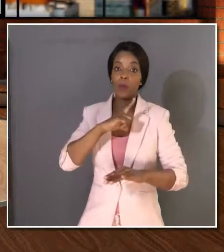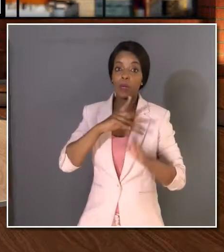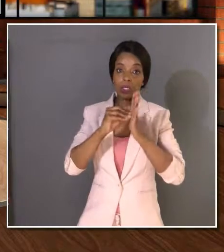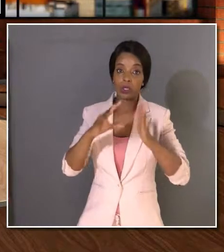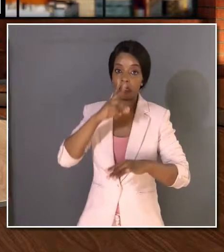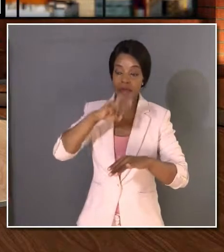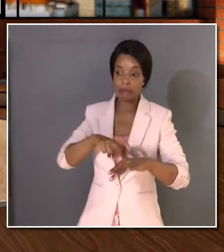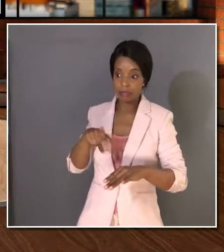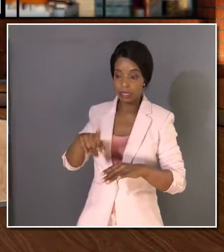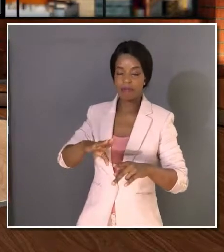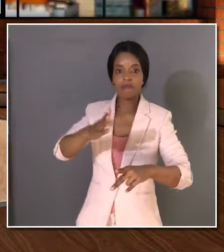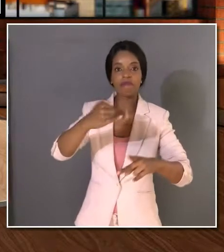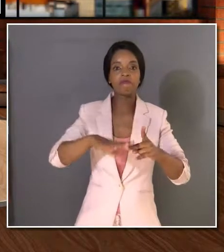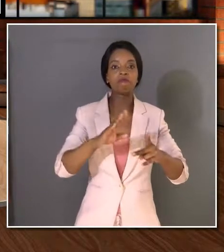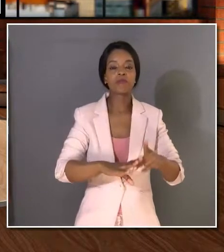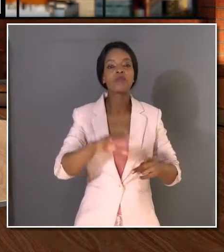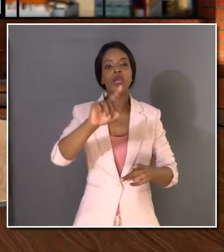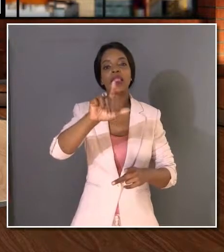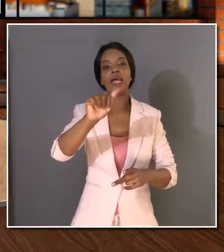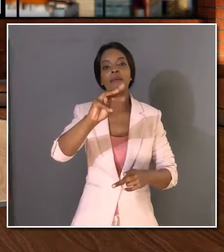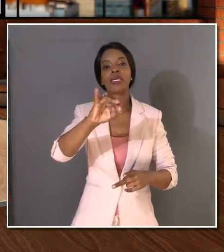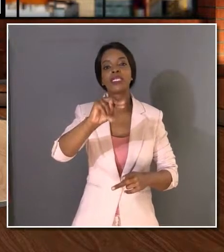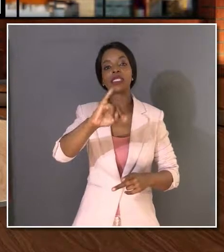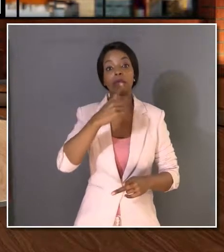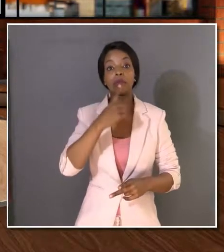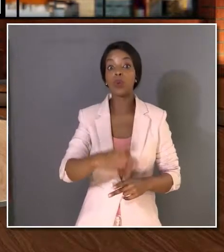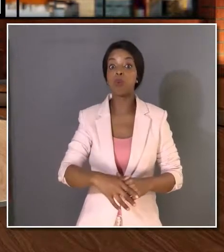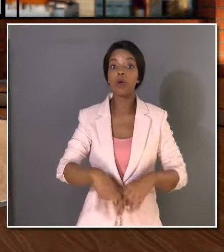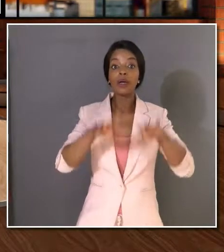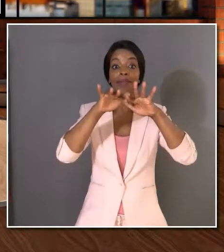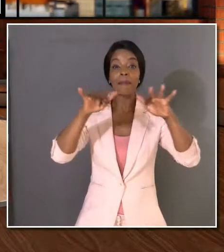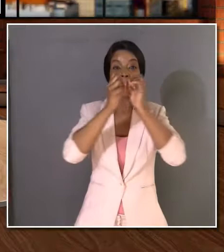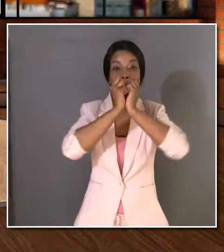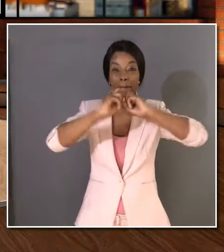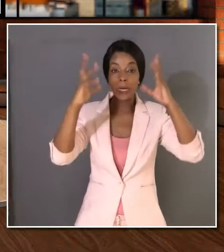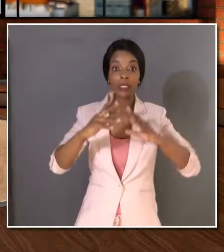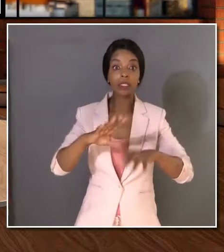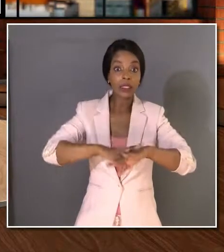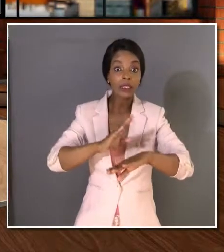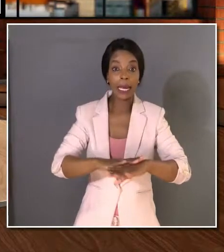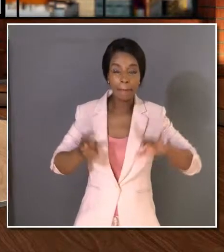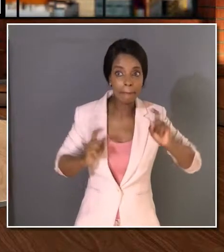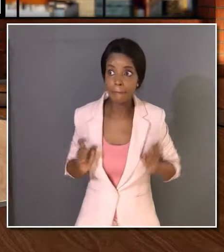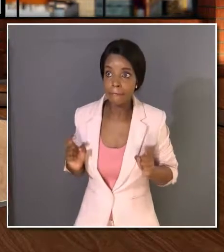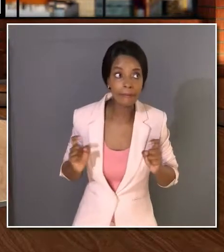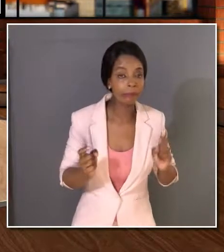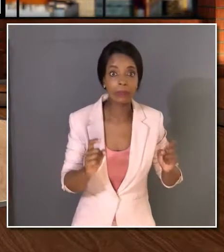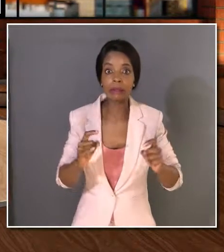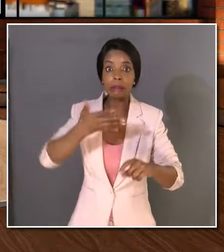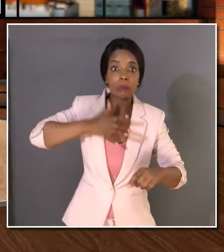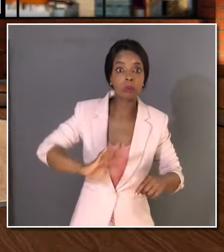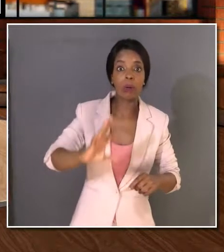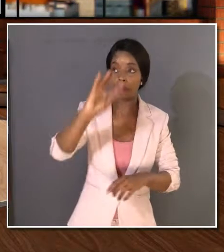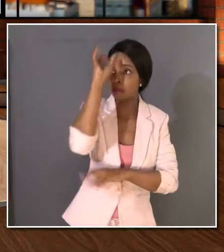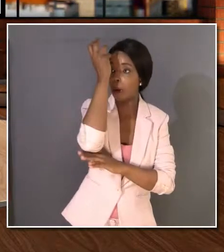is incredible with so much struggles that people face when they are in a medical emergency. And